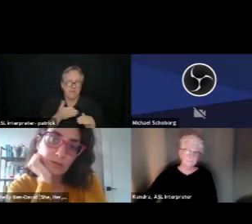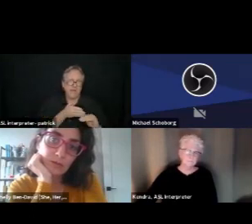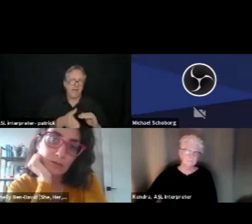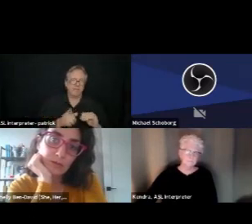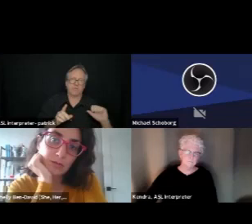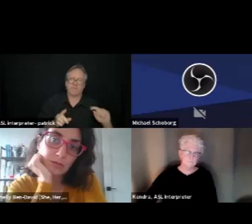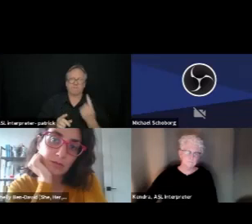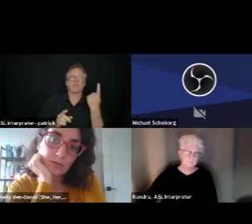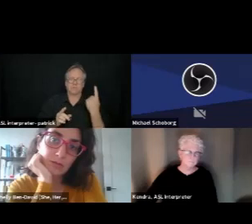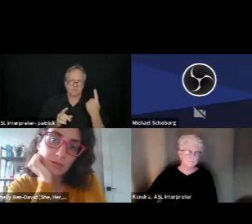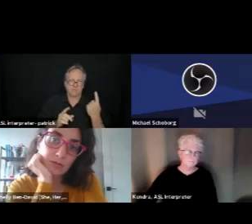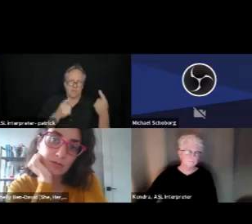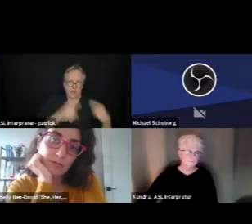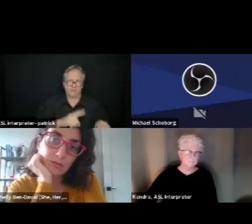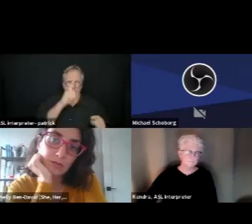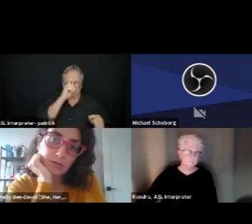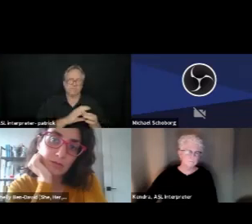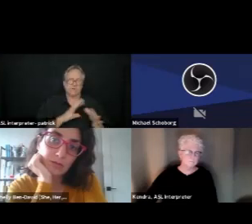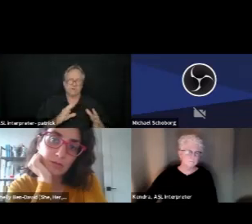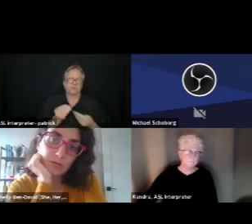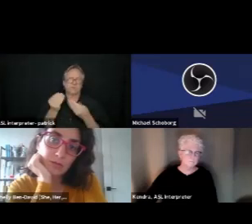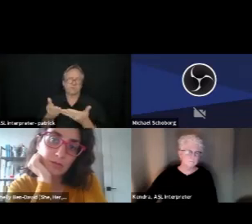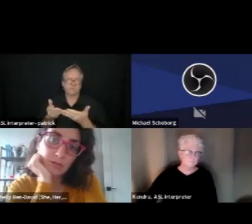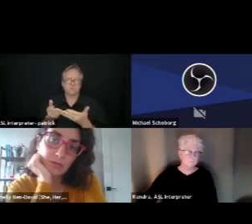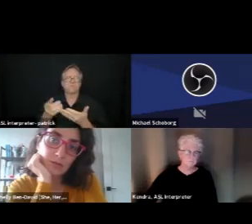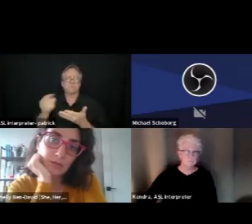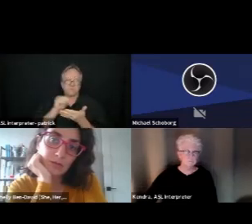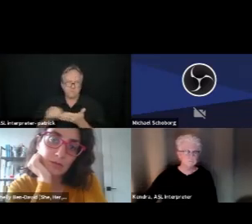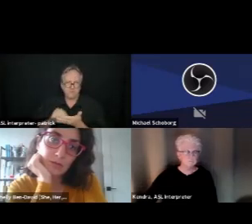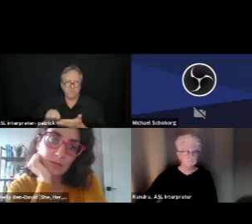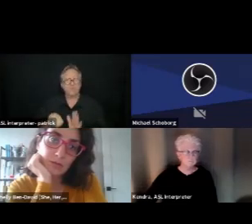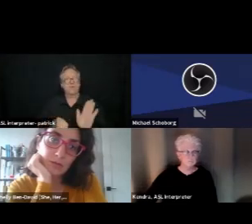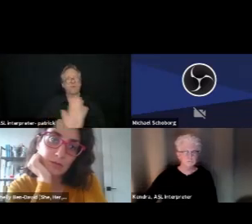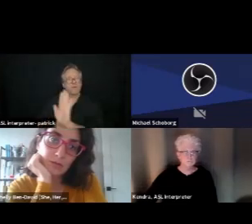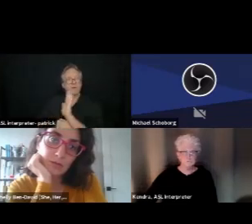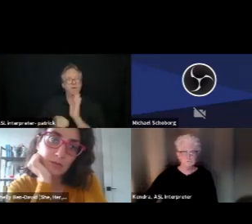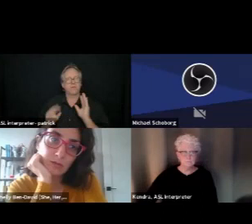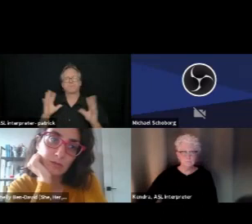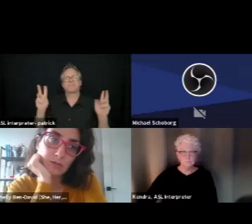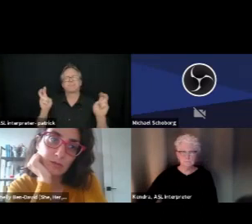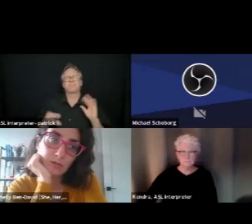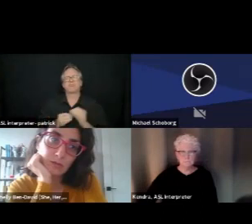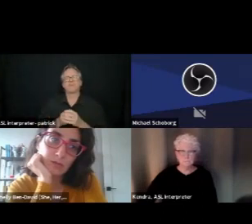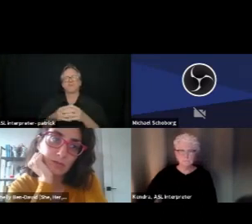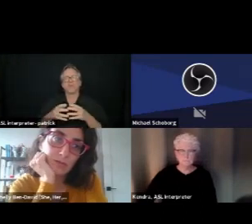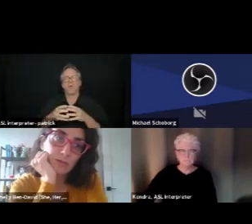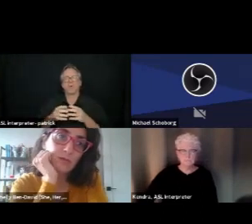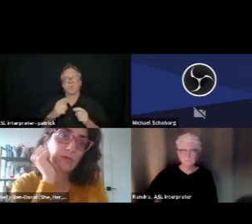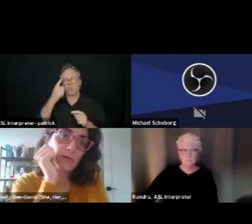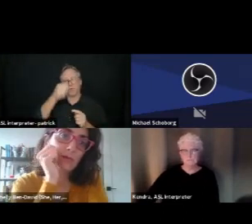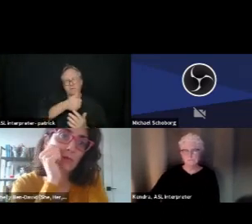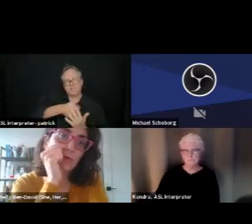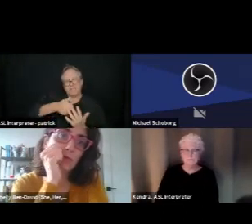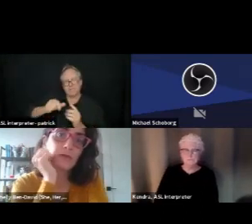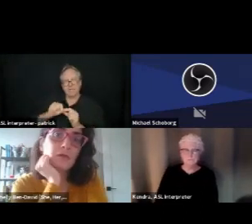first episode of psychosis. And so this graph represents their total amount of growth across all the domains. And you could see